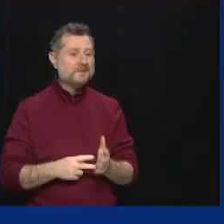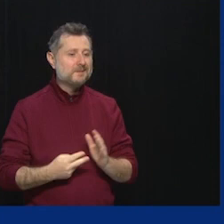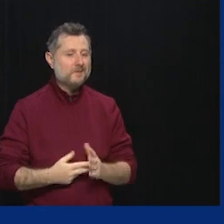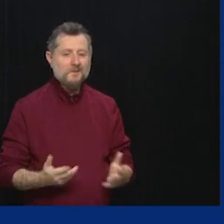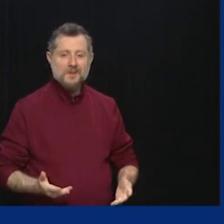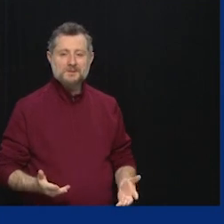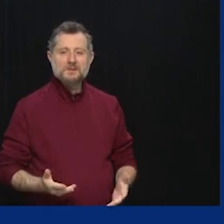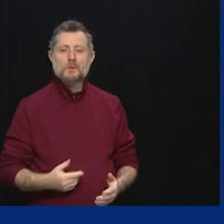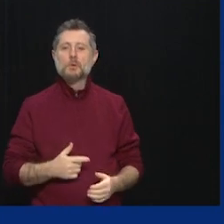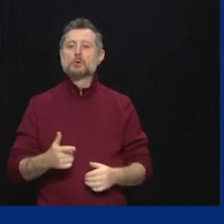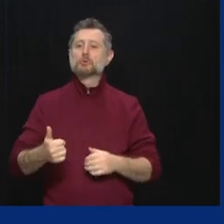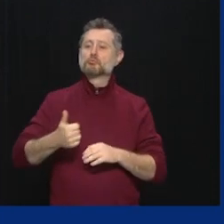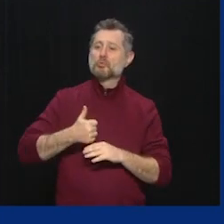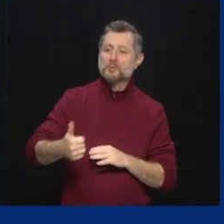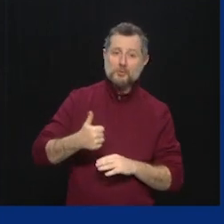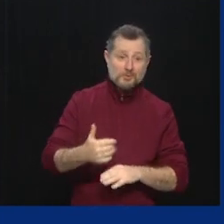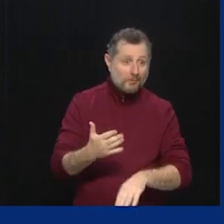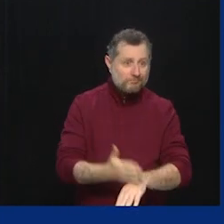get to and from work.